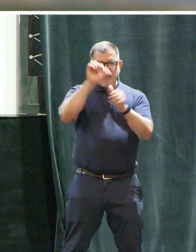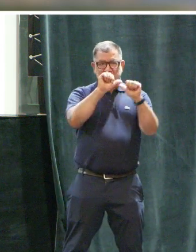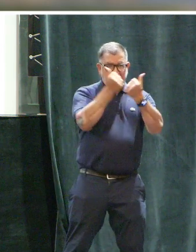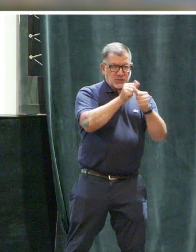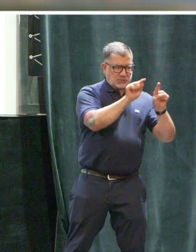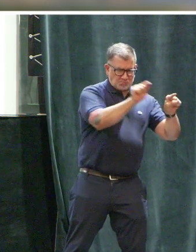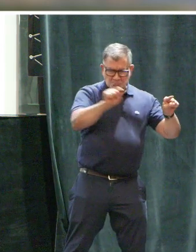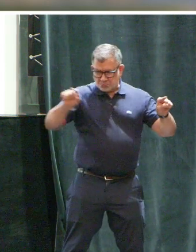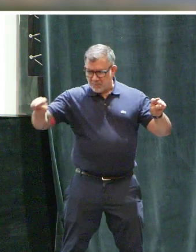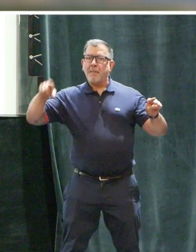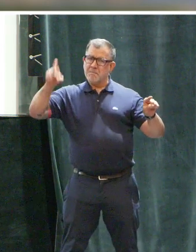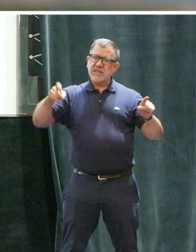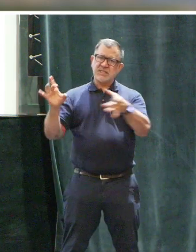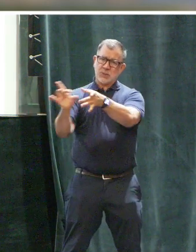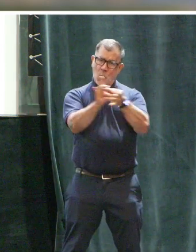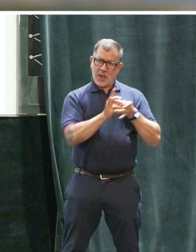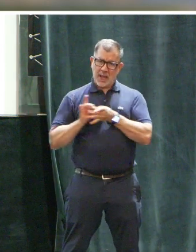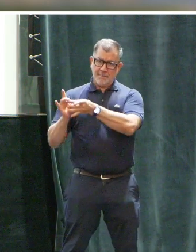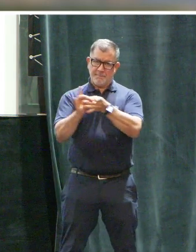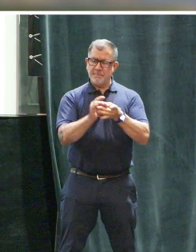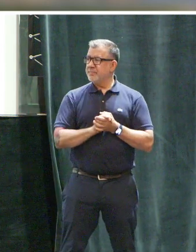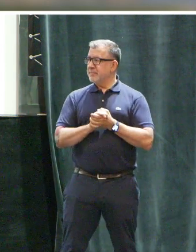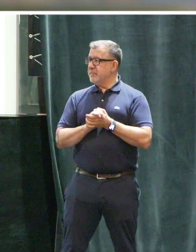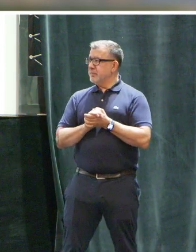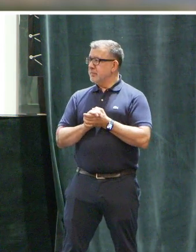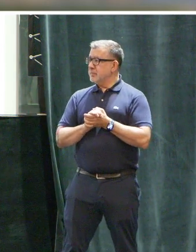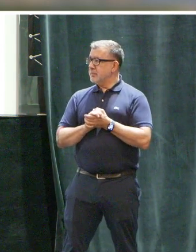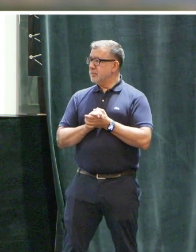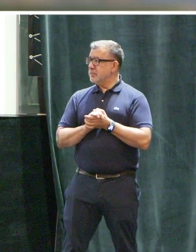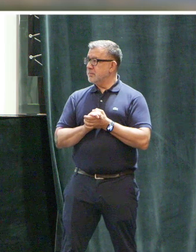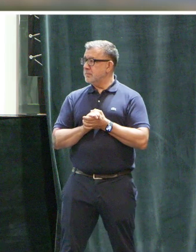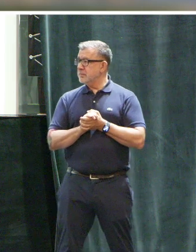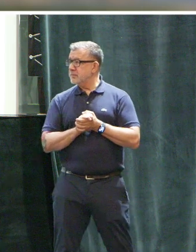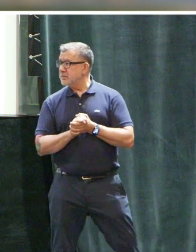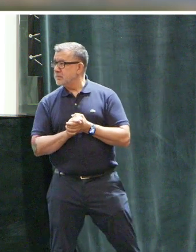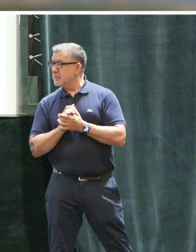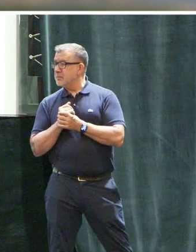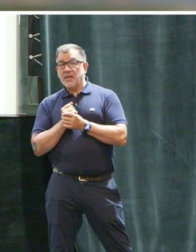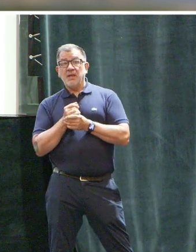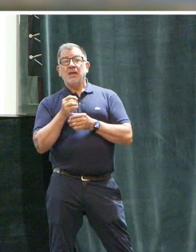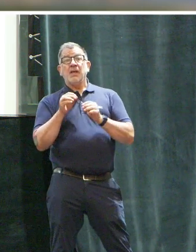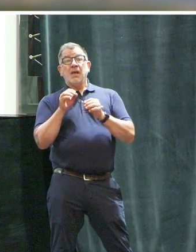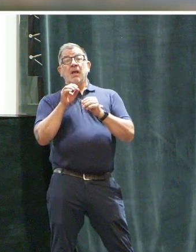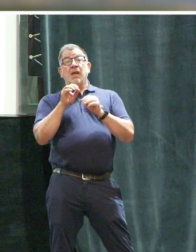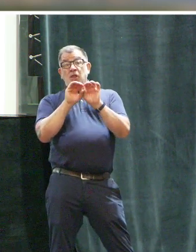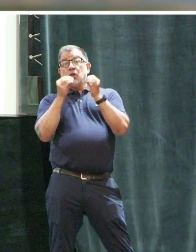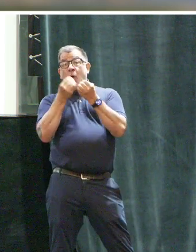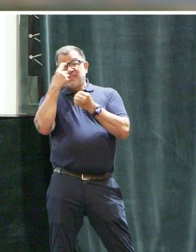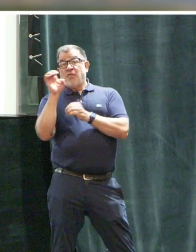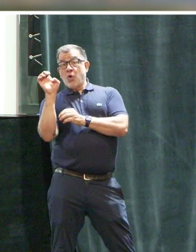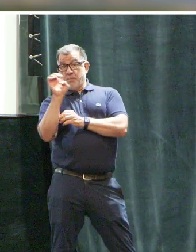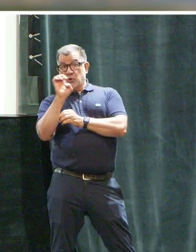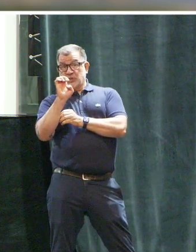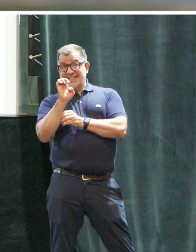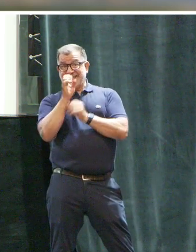in a storm event. So as Peter mentioned, really the city acts through the Office of Emergency Management as kind of the central coordinating